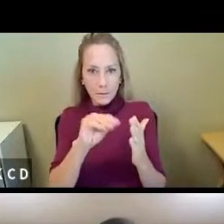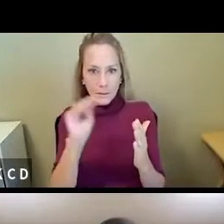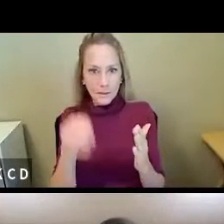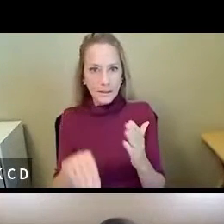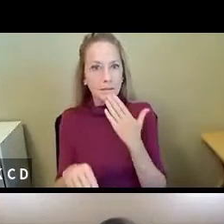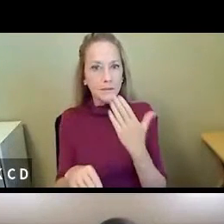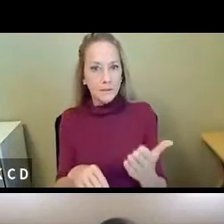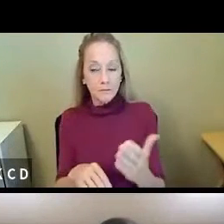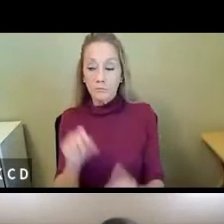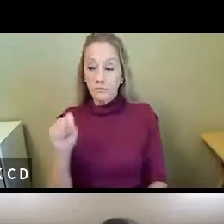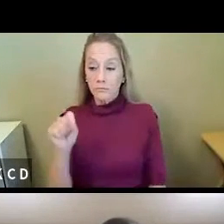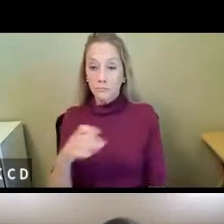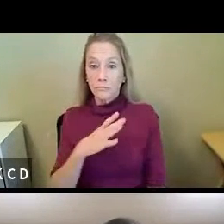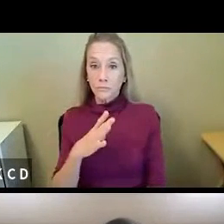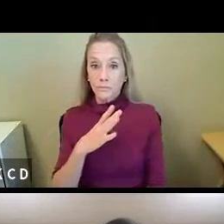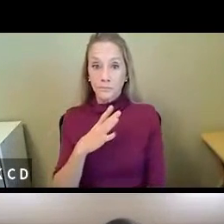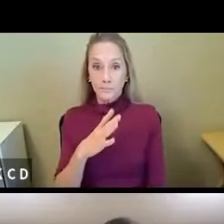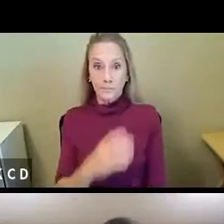you. Sure.